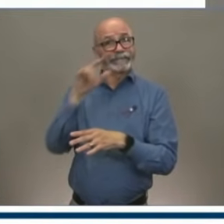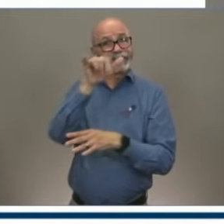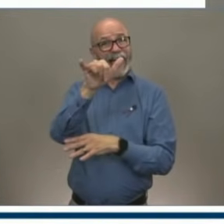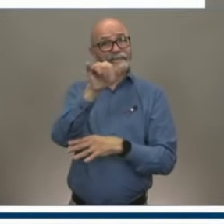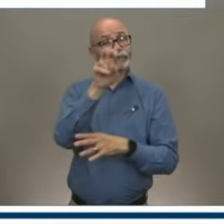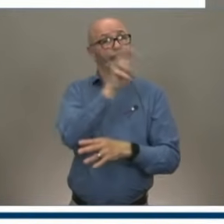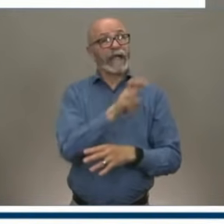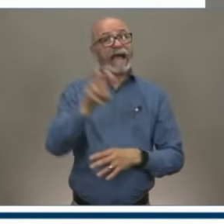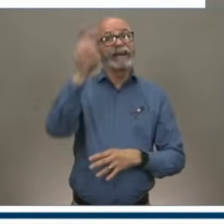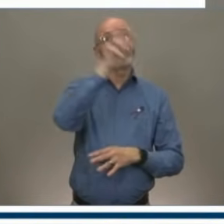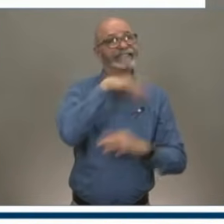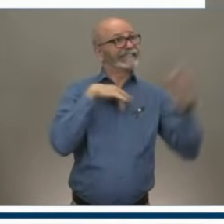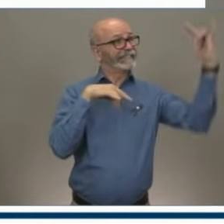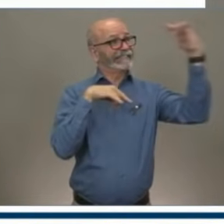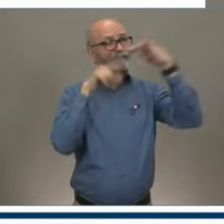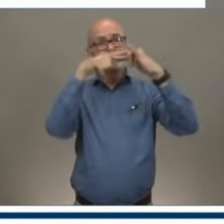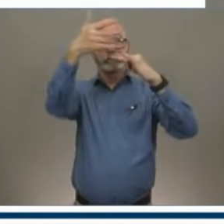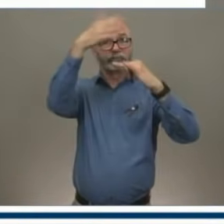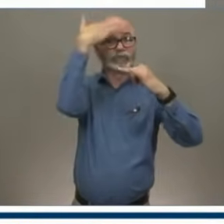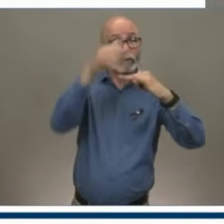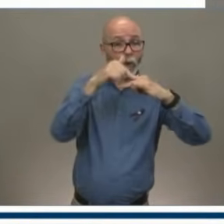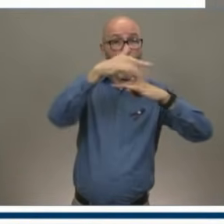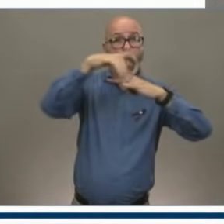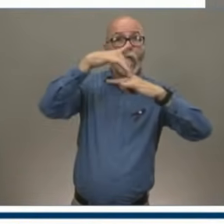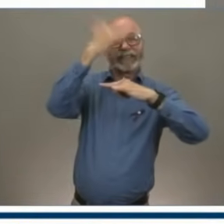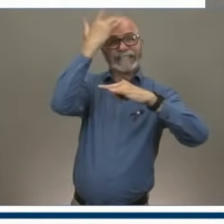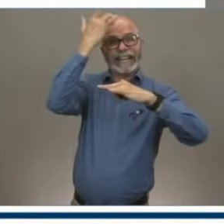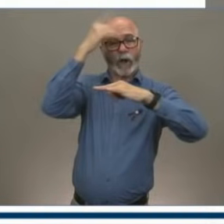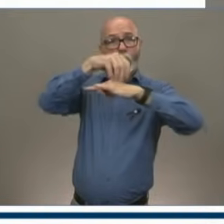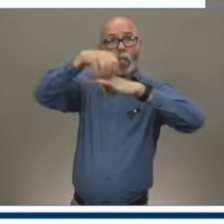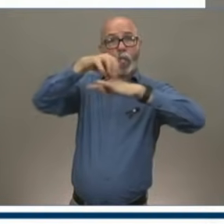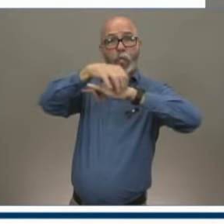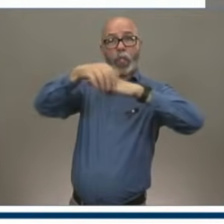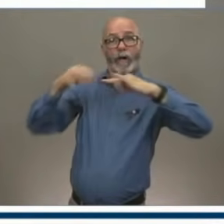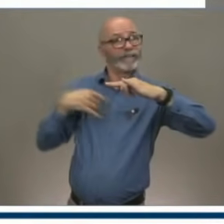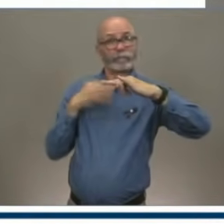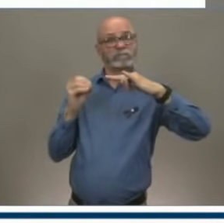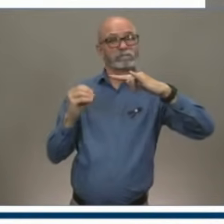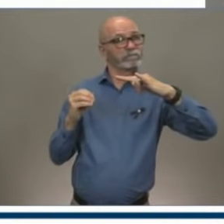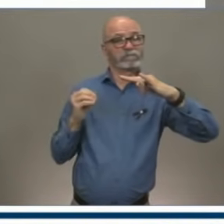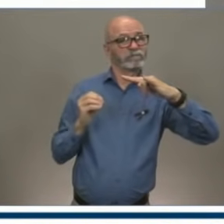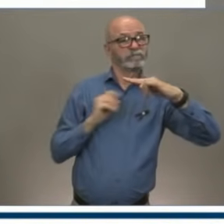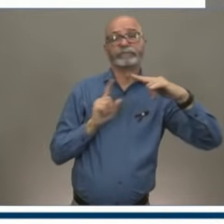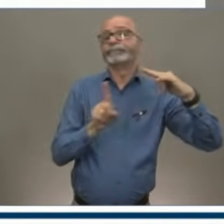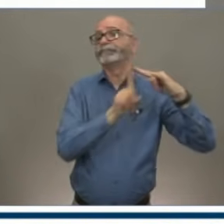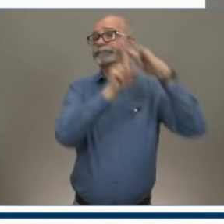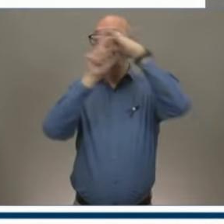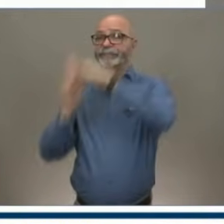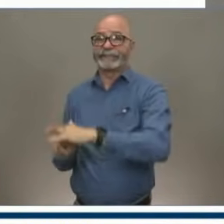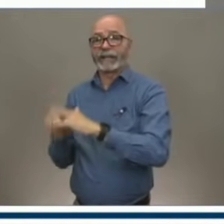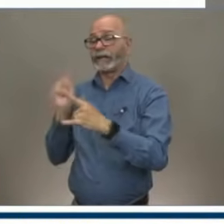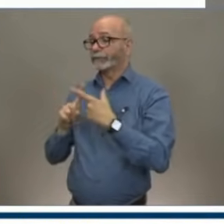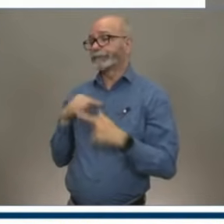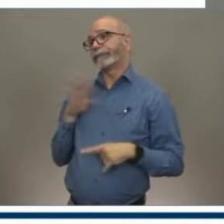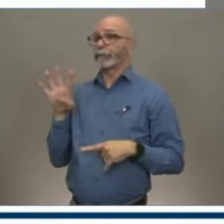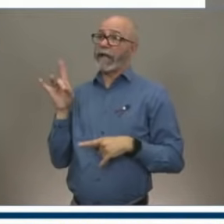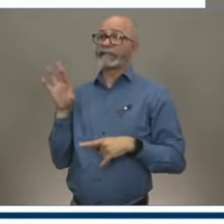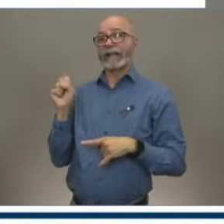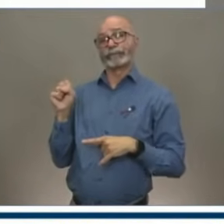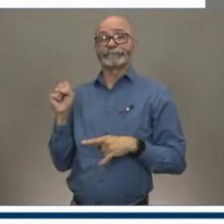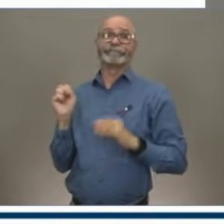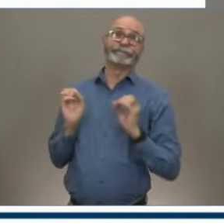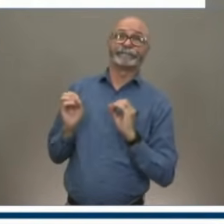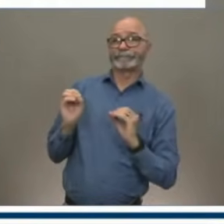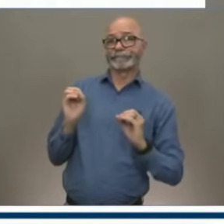always go to the 48 hours before somebody became sick and include that in their infectious period, and therefore we did a public announcement